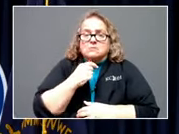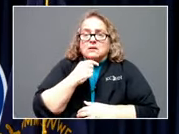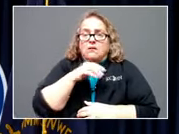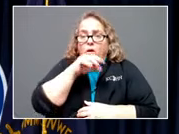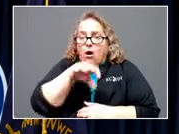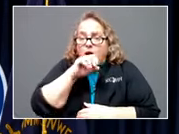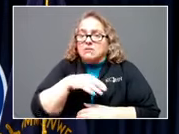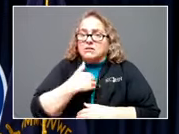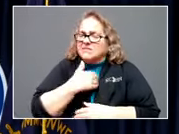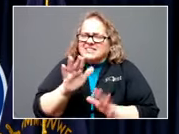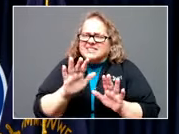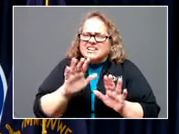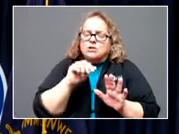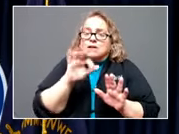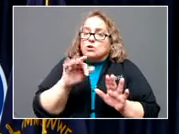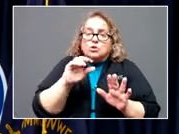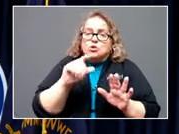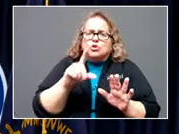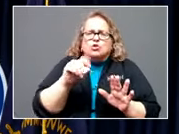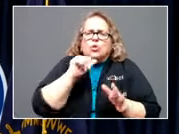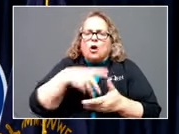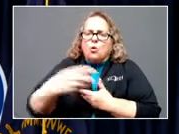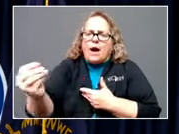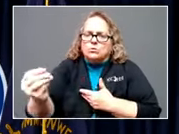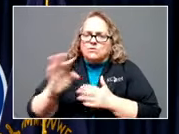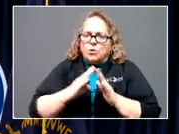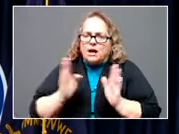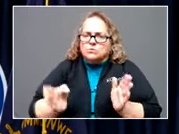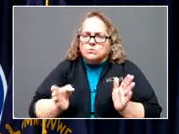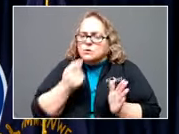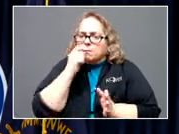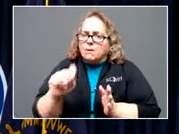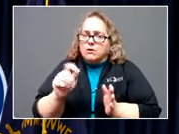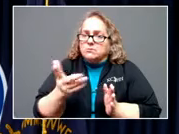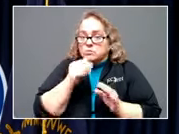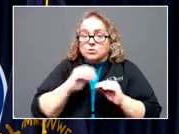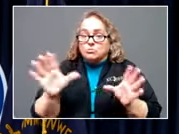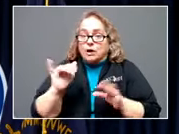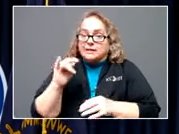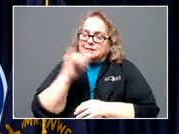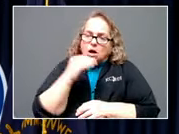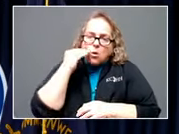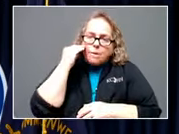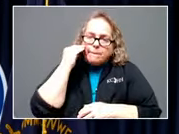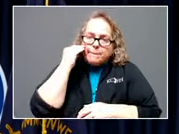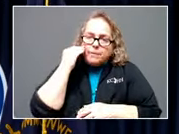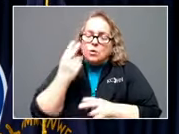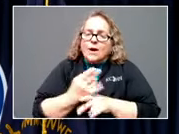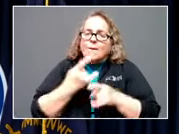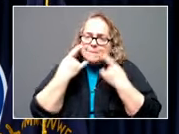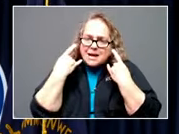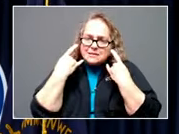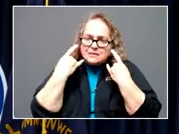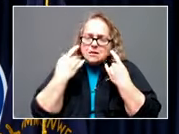any doubt what kind of infection they have now. Don't go out and spread it. So stay home. Wear a mask, a well-fitted mask,